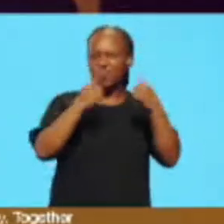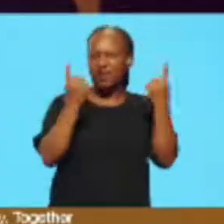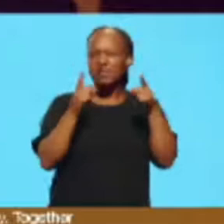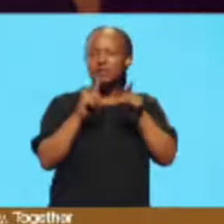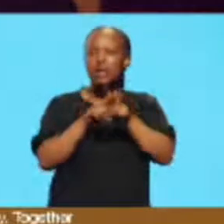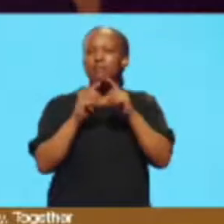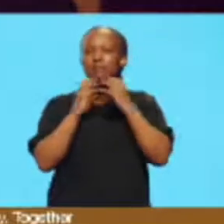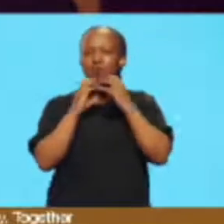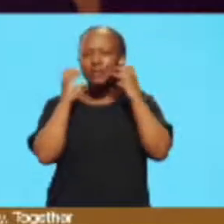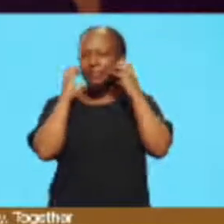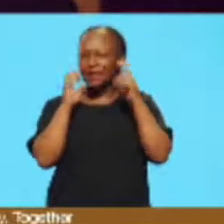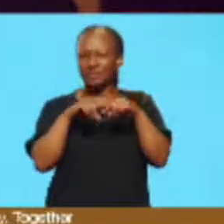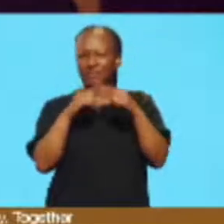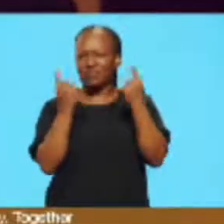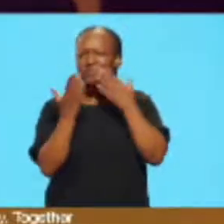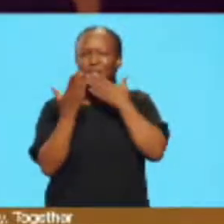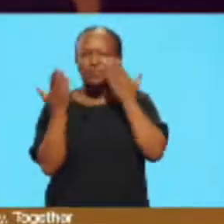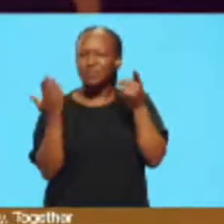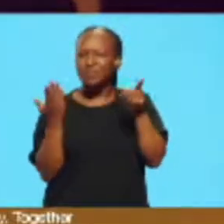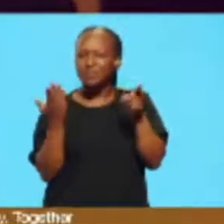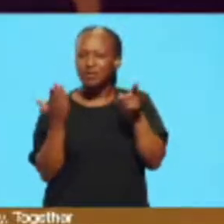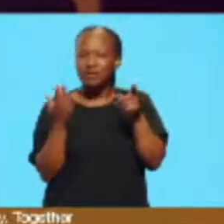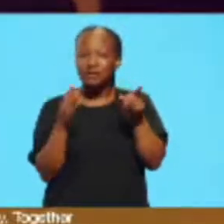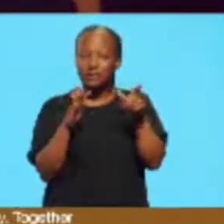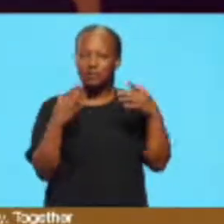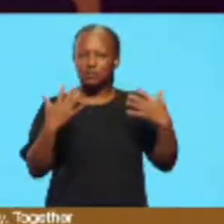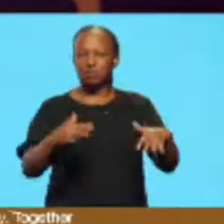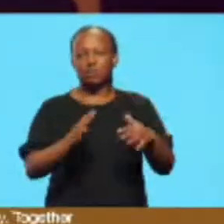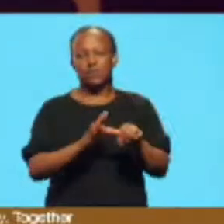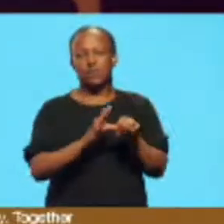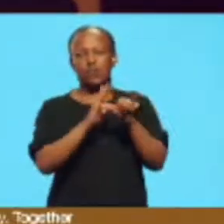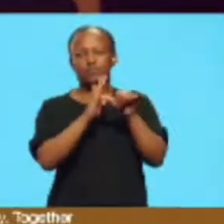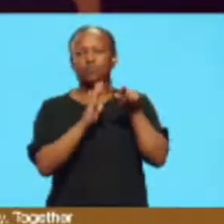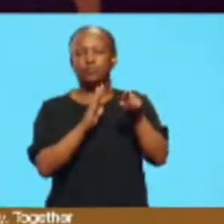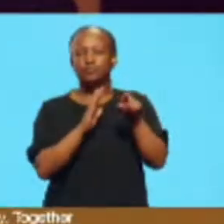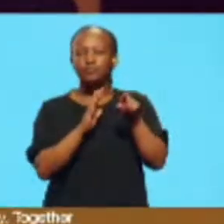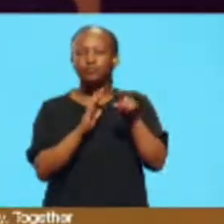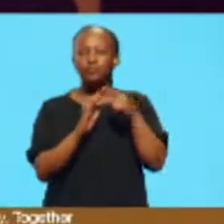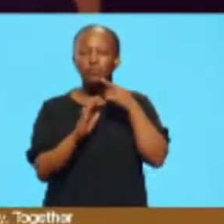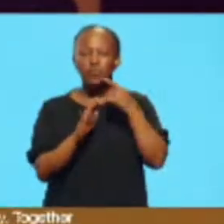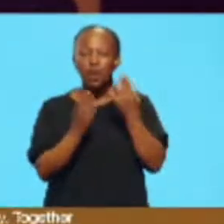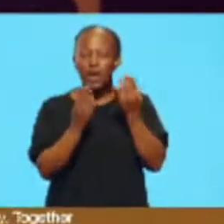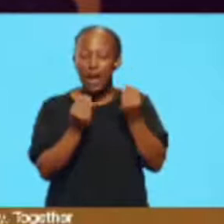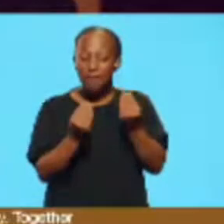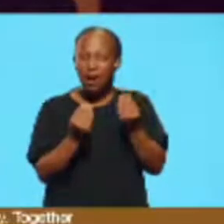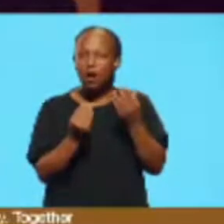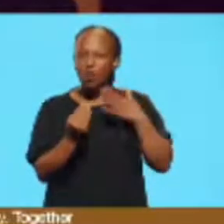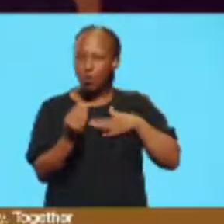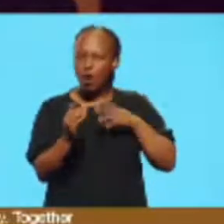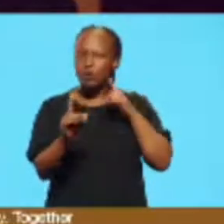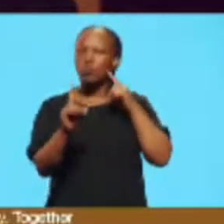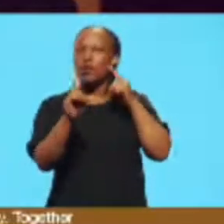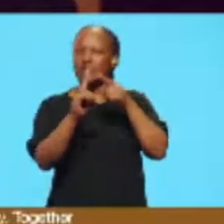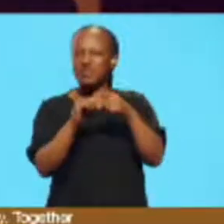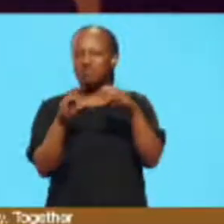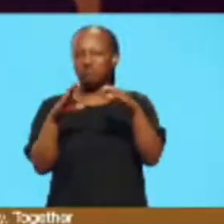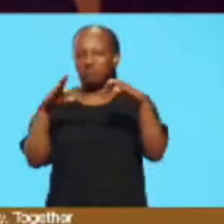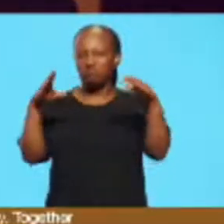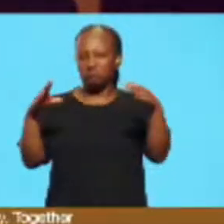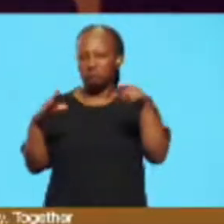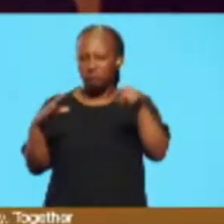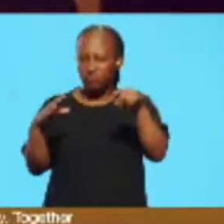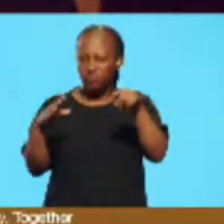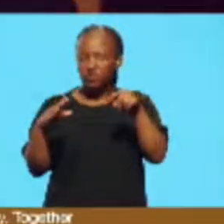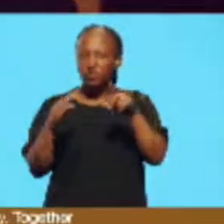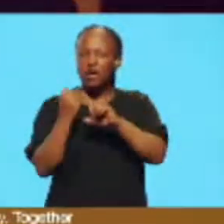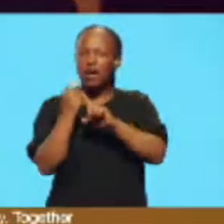Mozambique. And that to me is a critical factor in terms of spinning the numbers that we are talking about. Last but not least